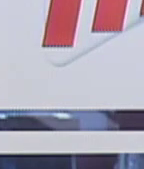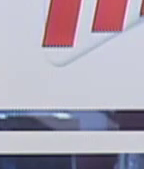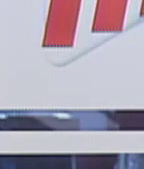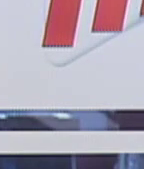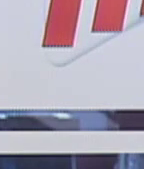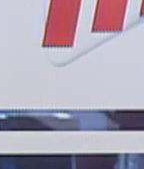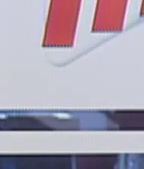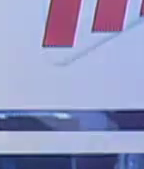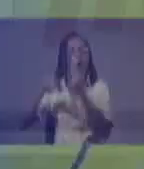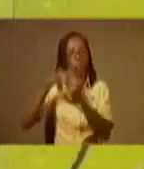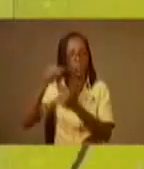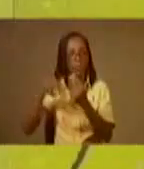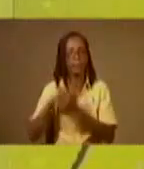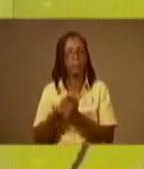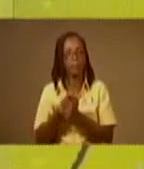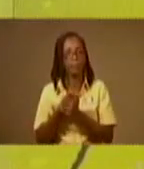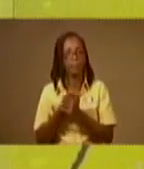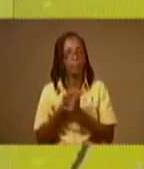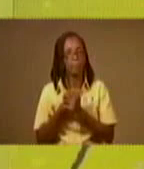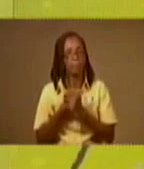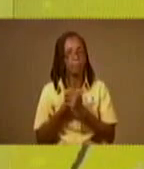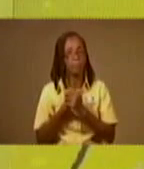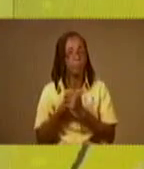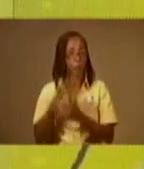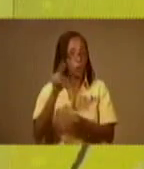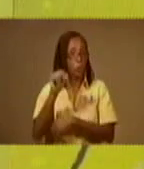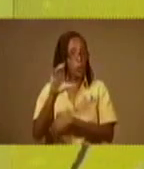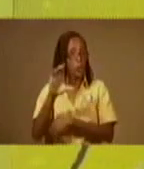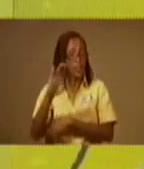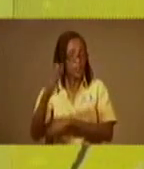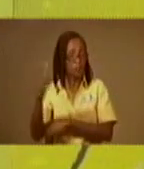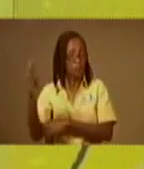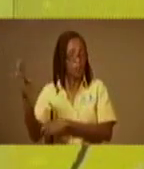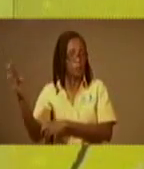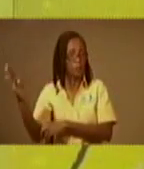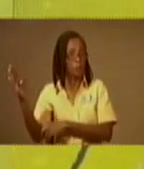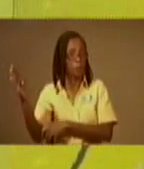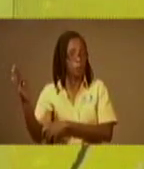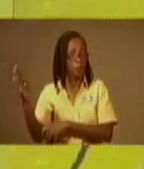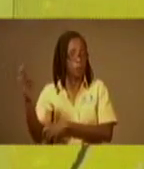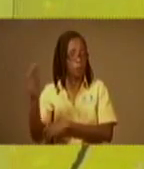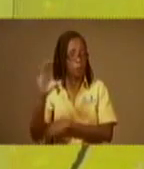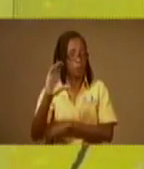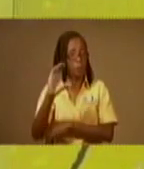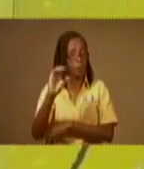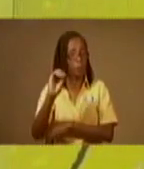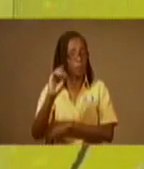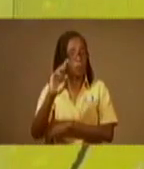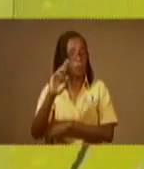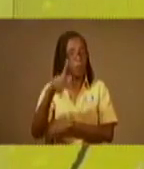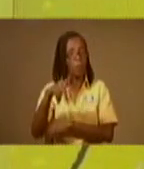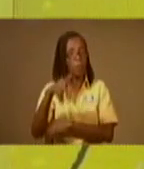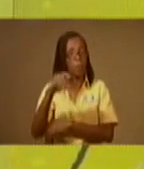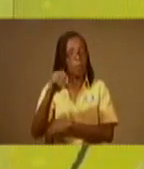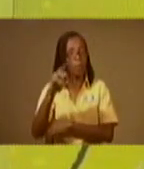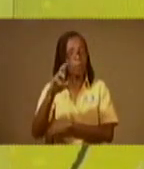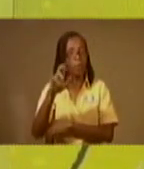TNT. We have put all the UNC corporations on high alert